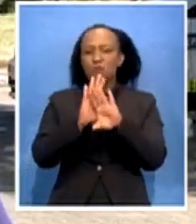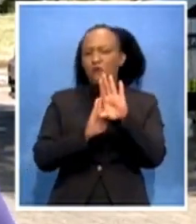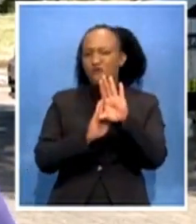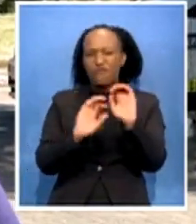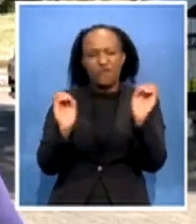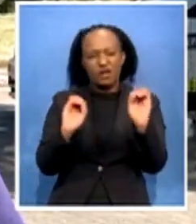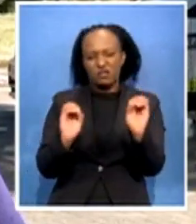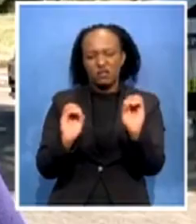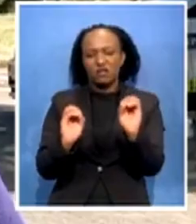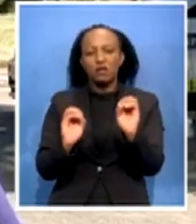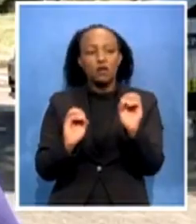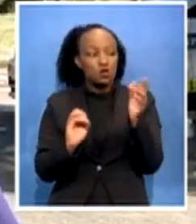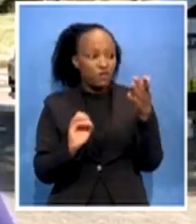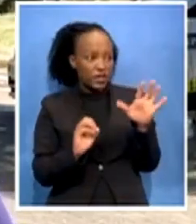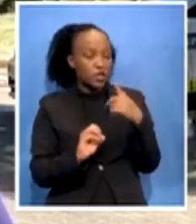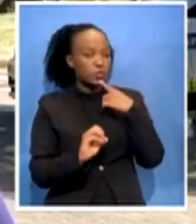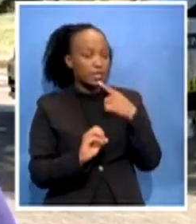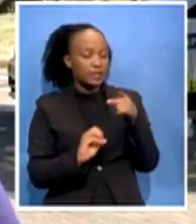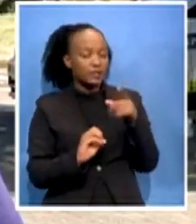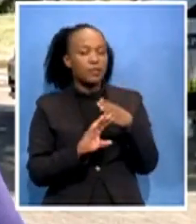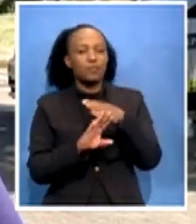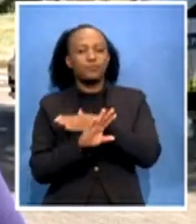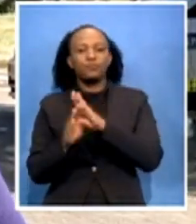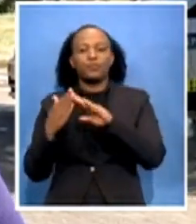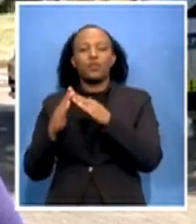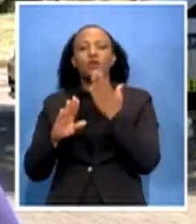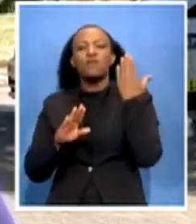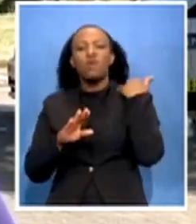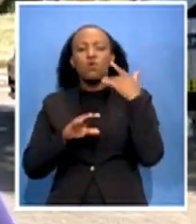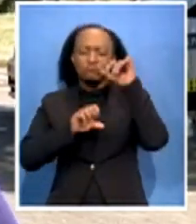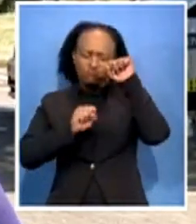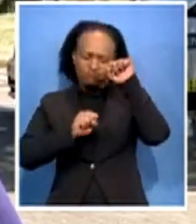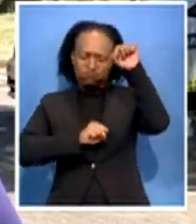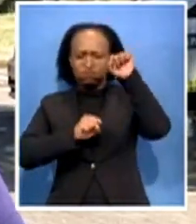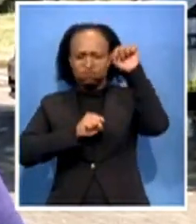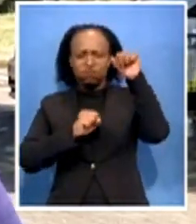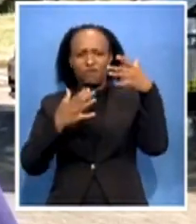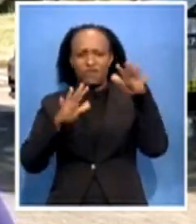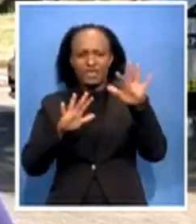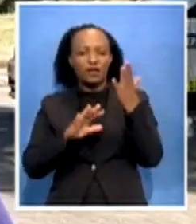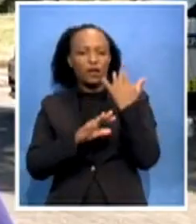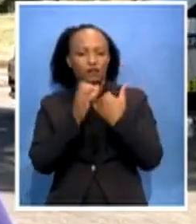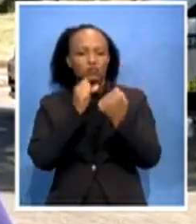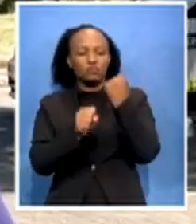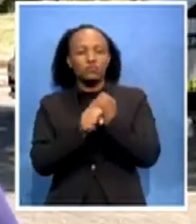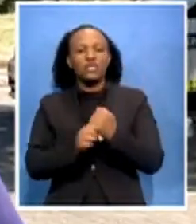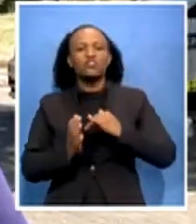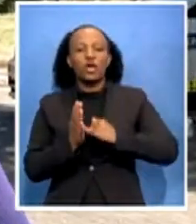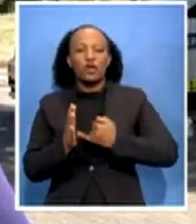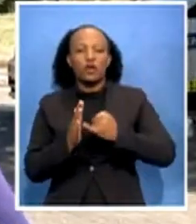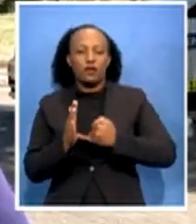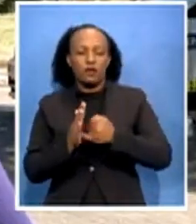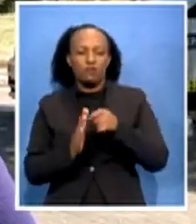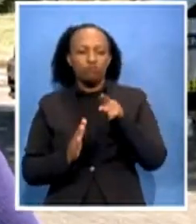that residents embarked on a shutdown last year in January, and actually before they even started with